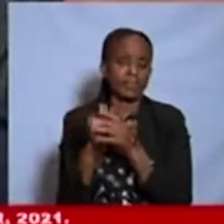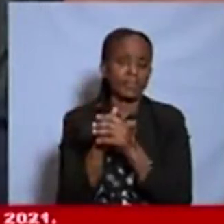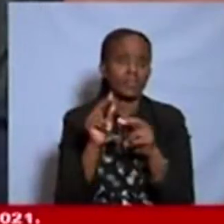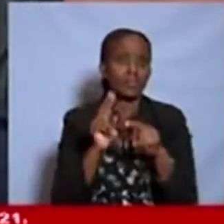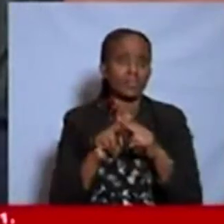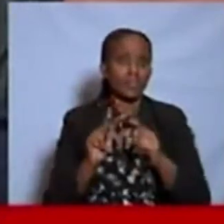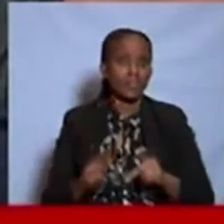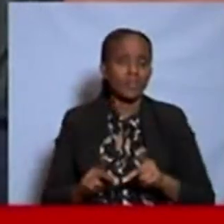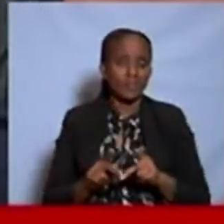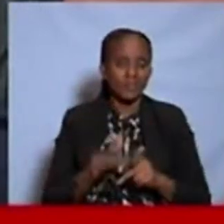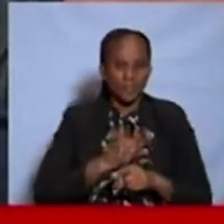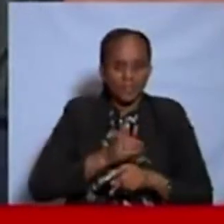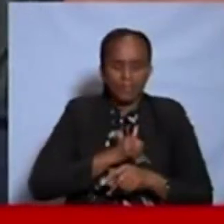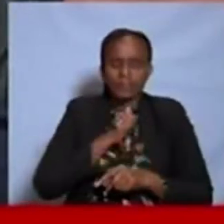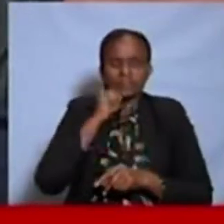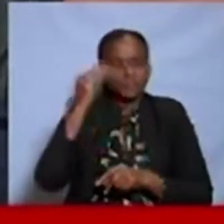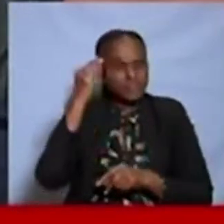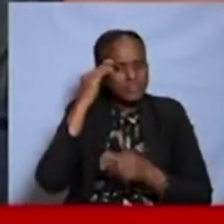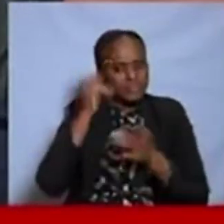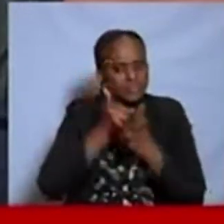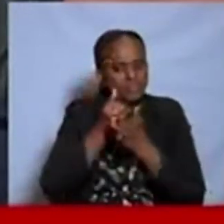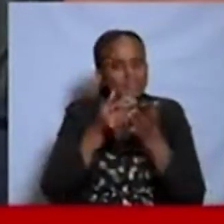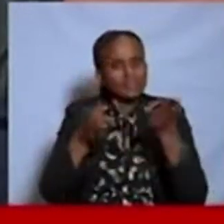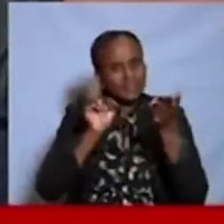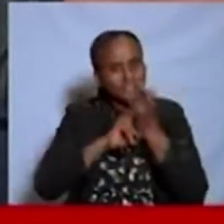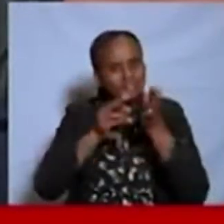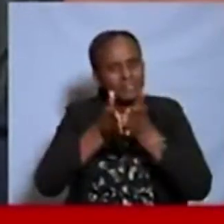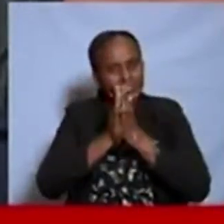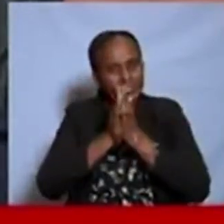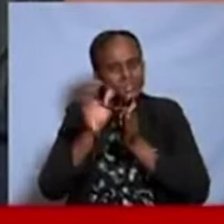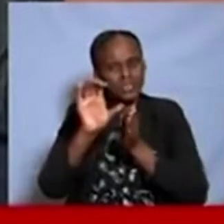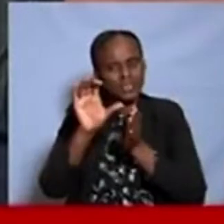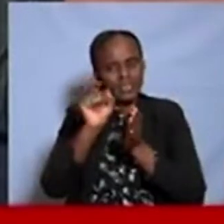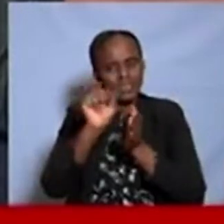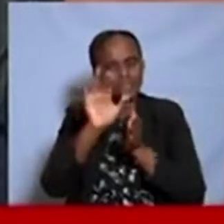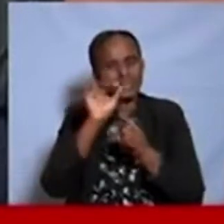Chair, I don't even know how to phrase the question. CS, what are you doing?